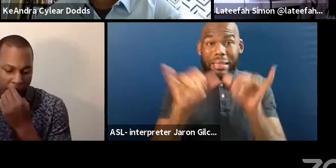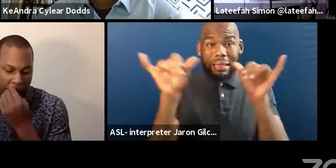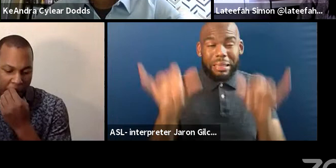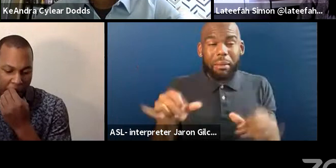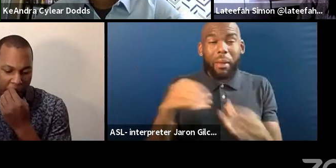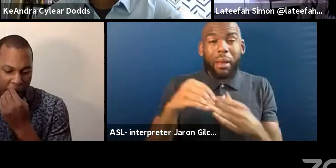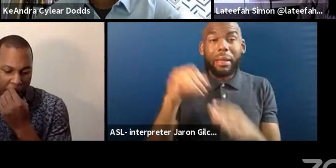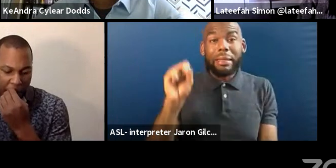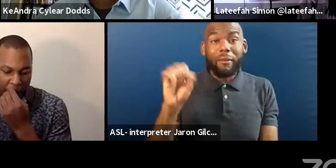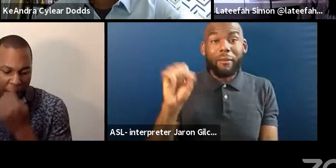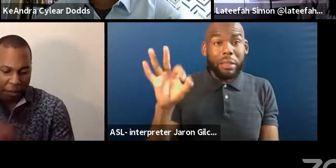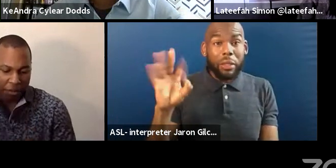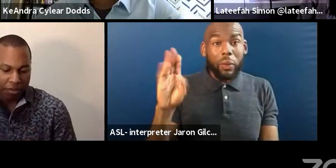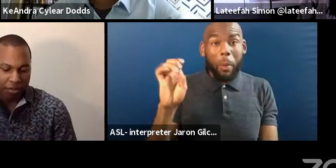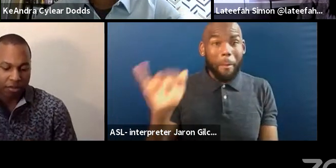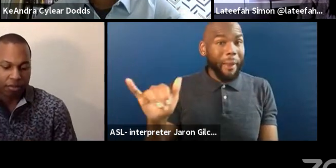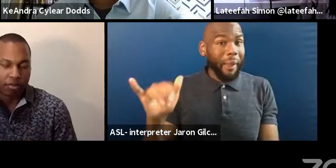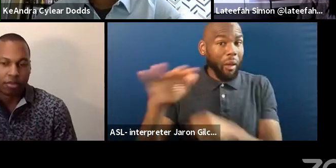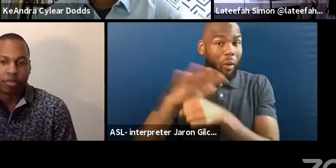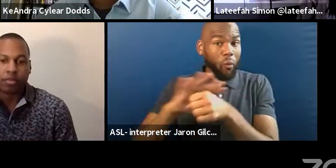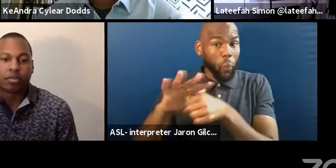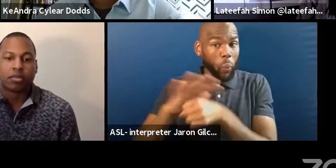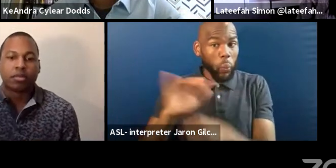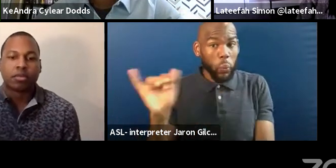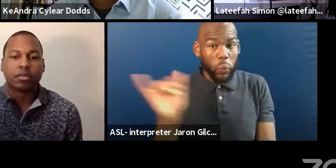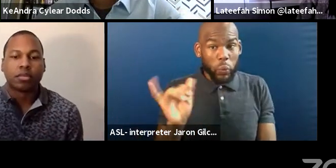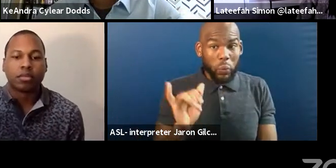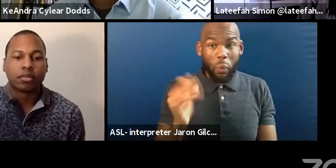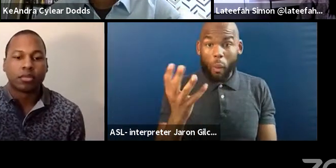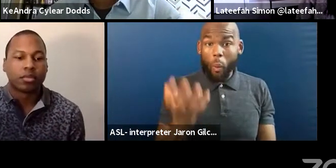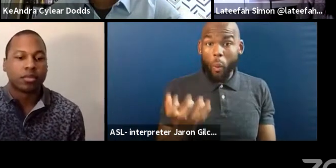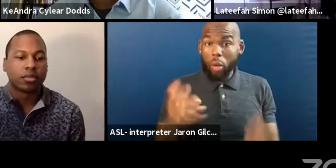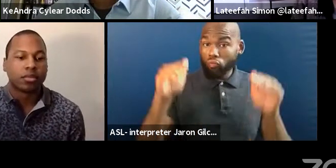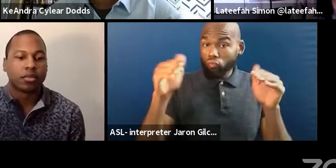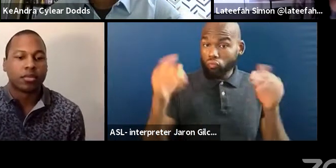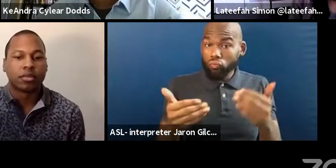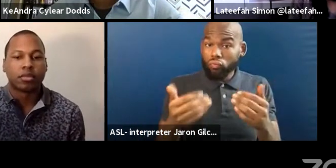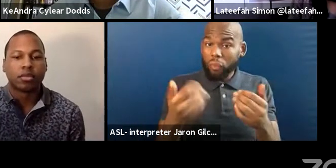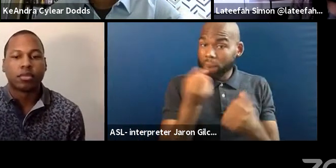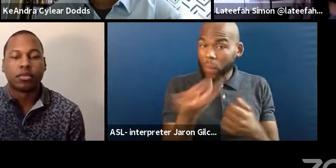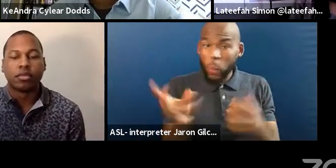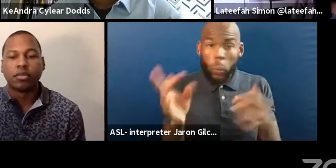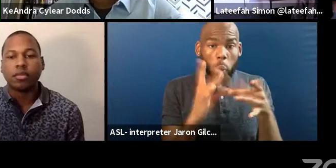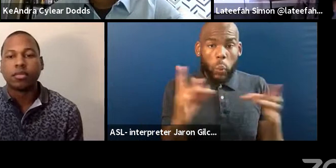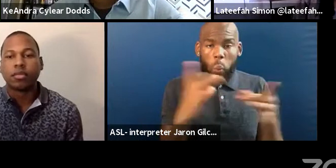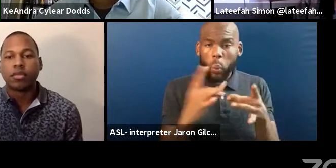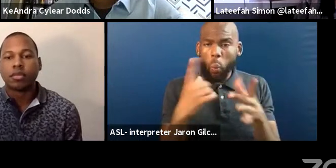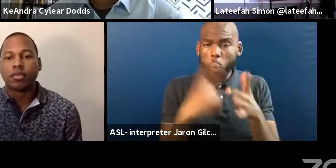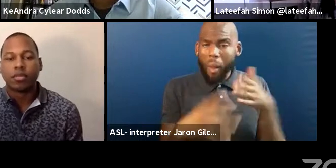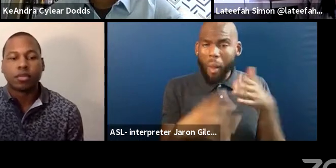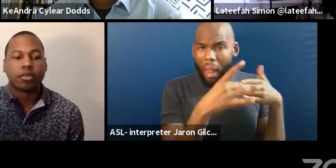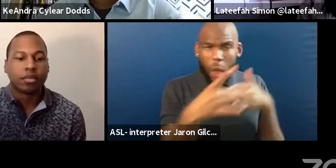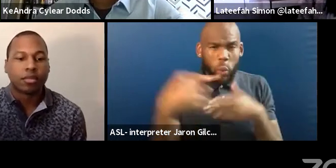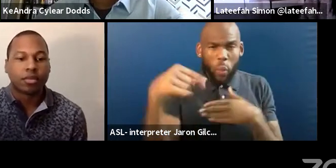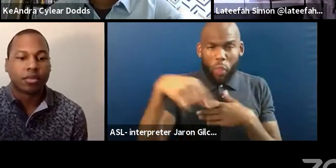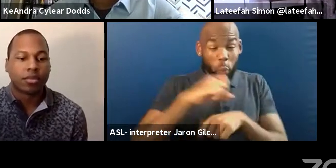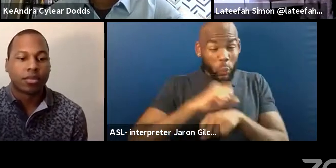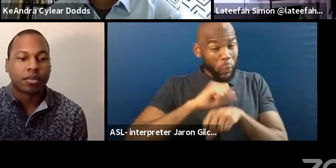Area. So we'll just start off by having Jamario say a few words about what led you to the work you're doing today.